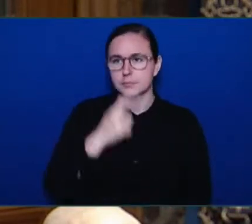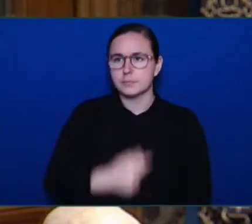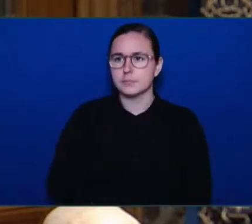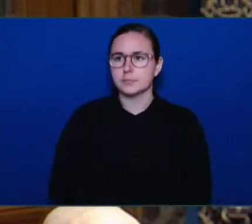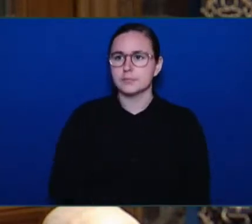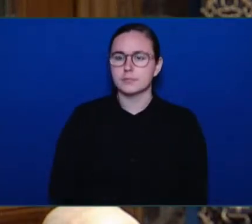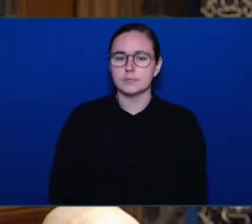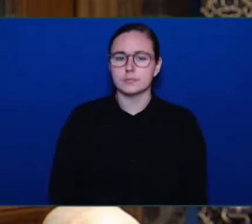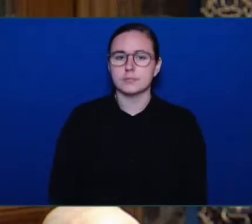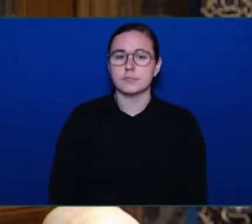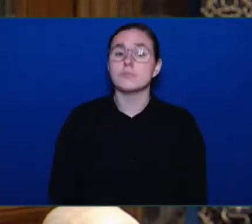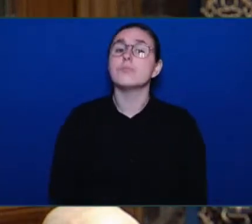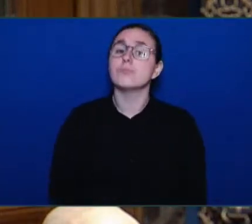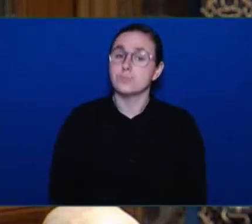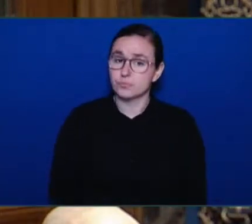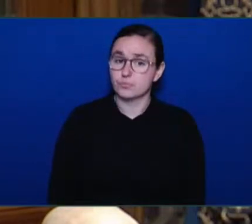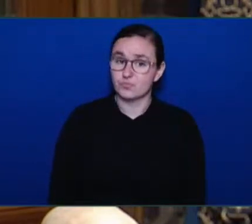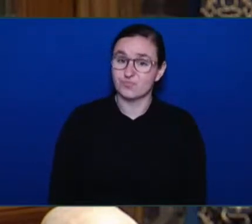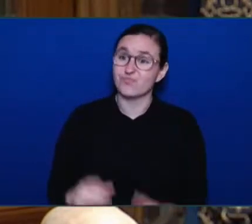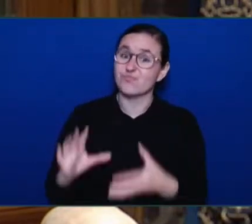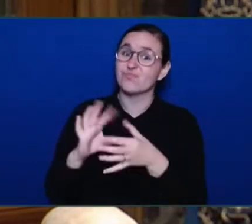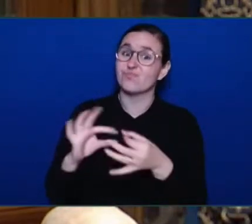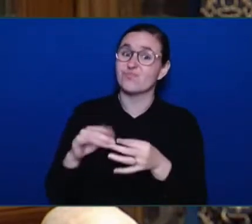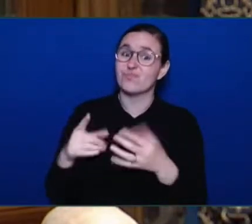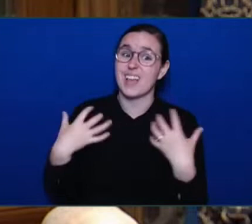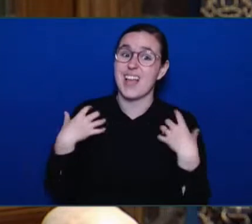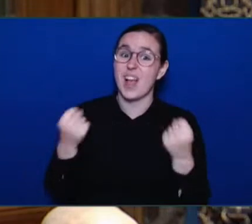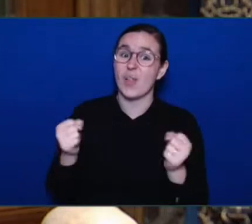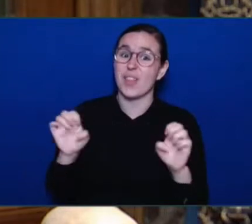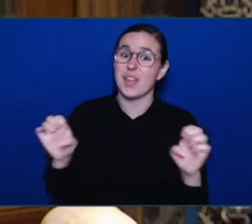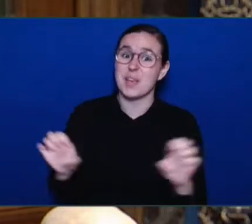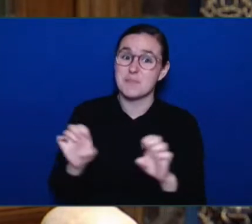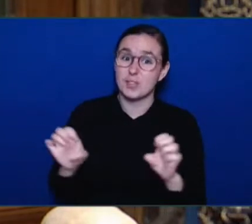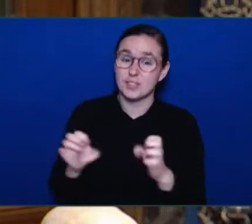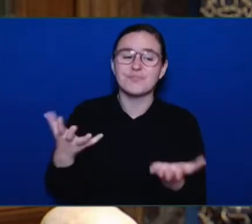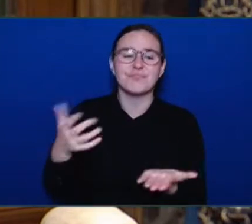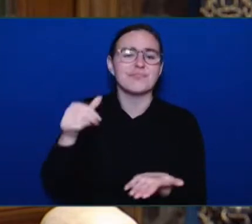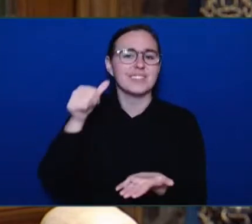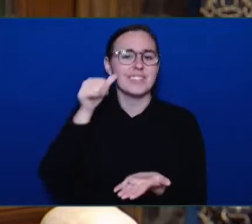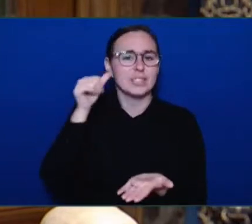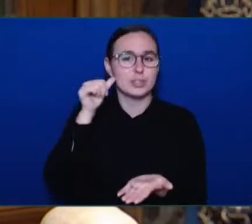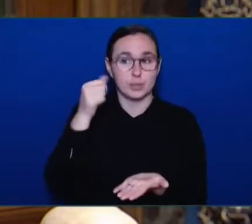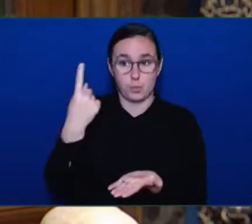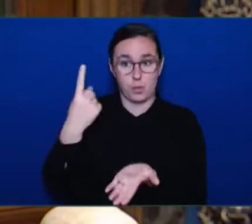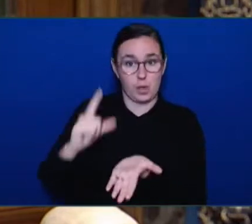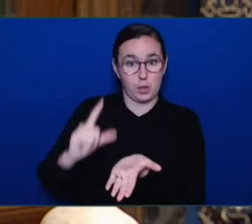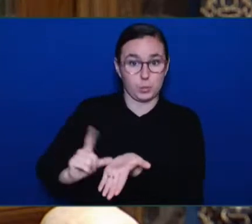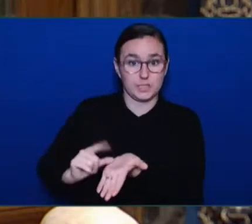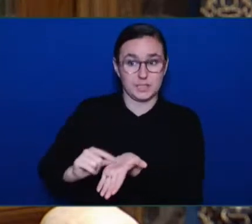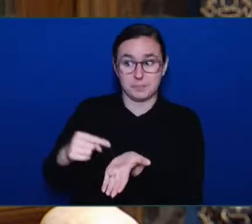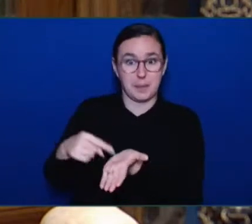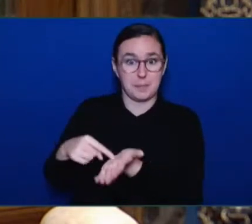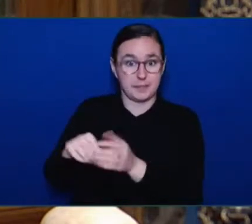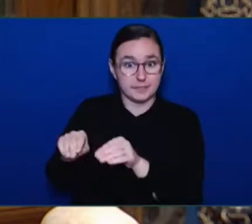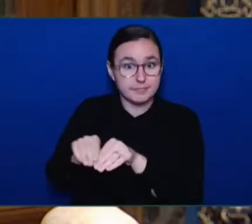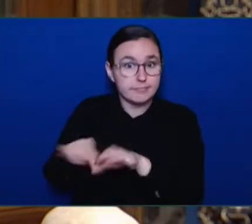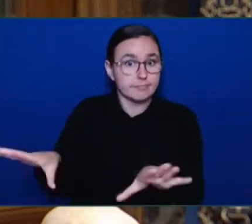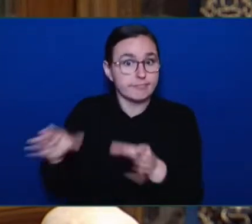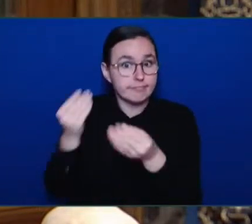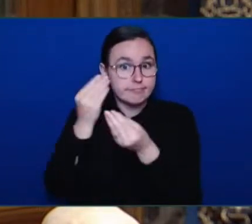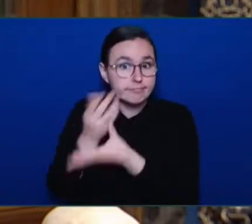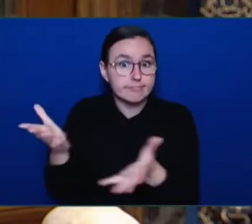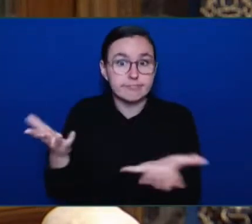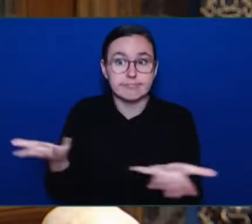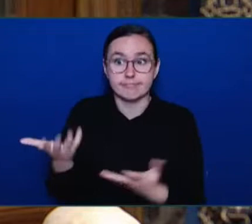published a story about the reality of how COVID was spreading in our schools in 2021. While the story